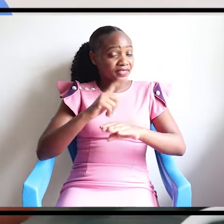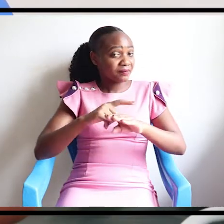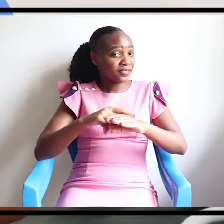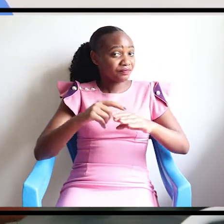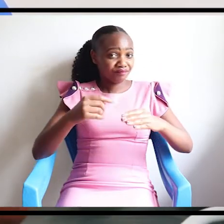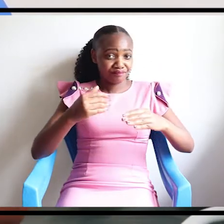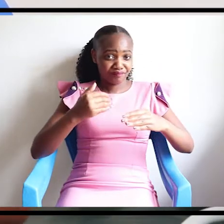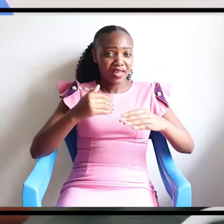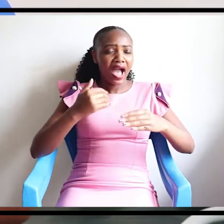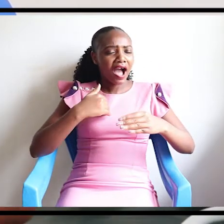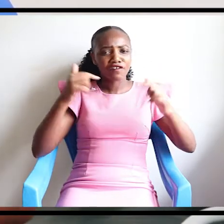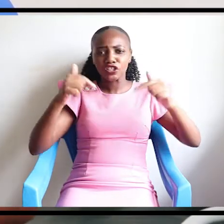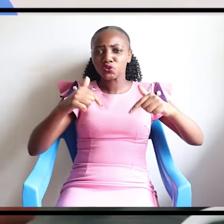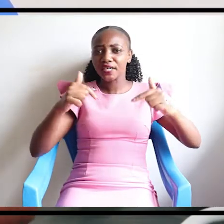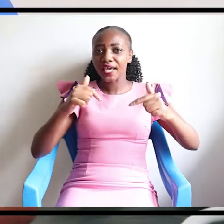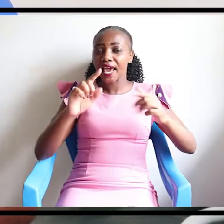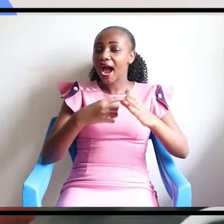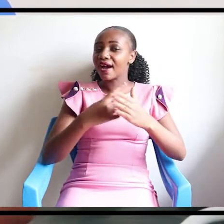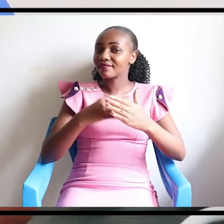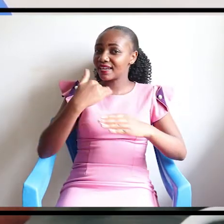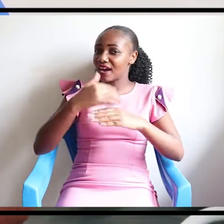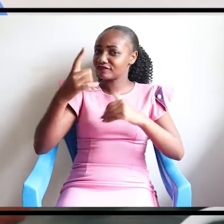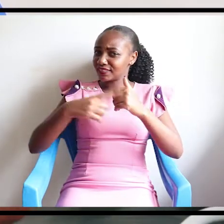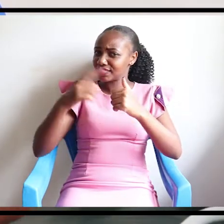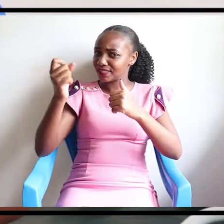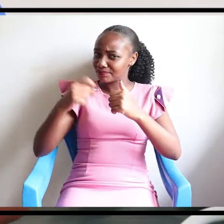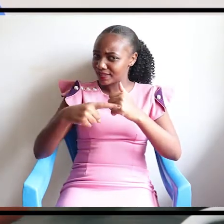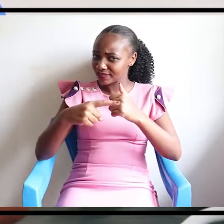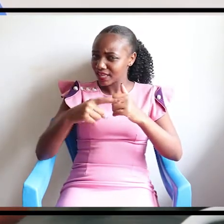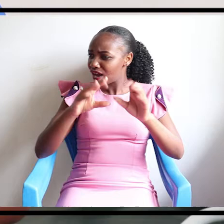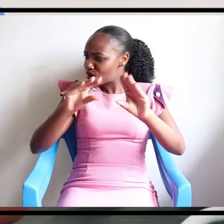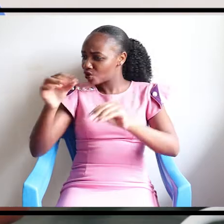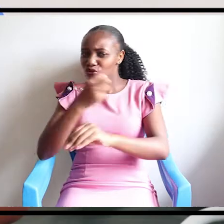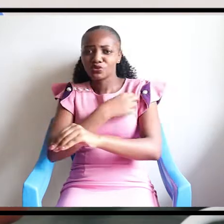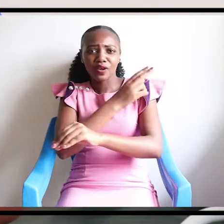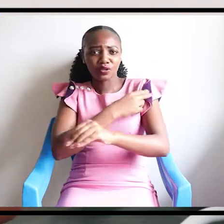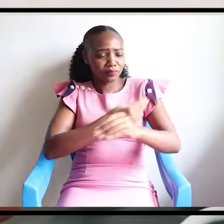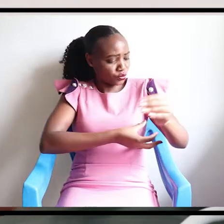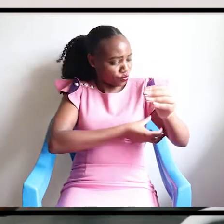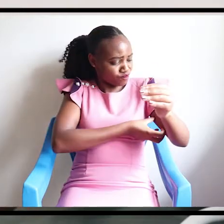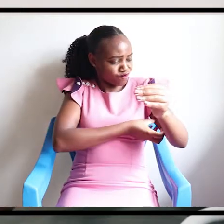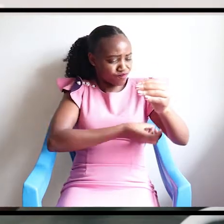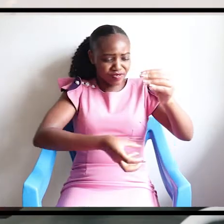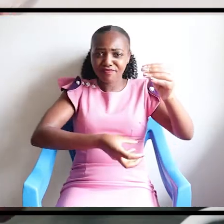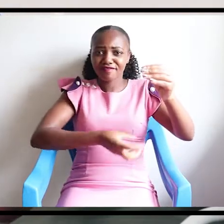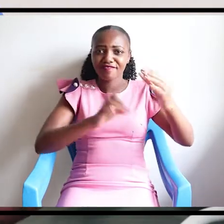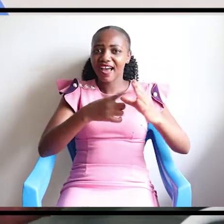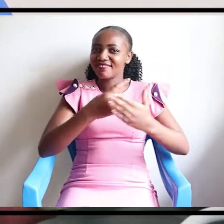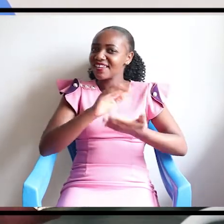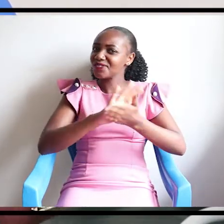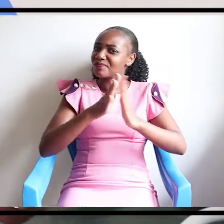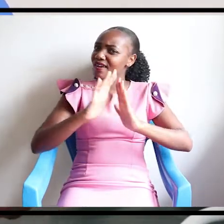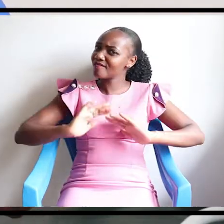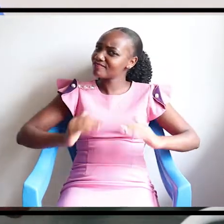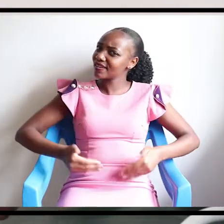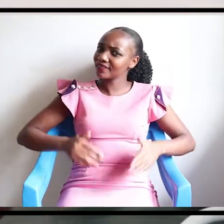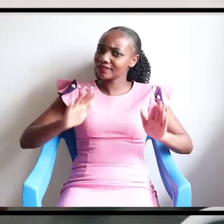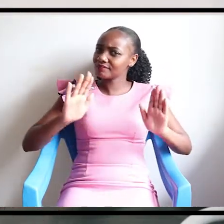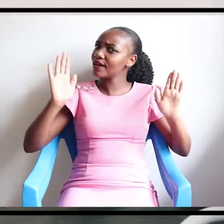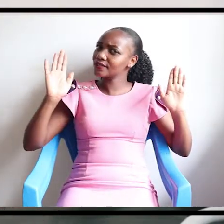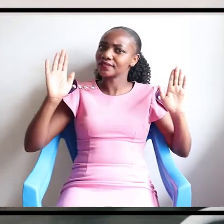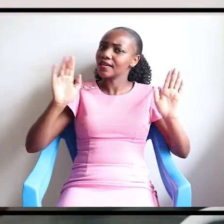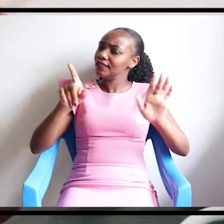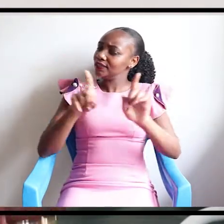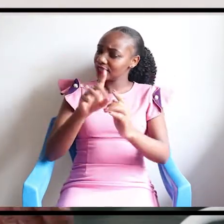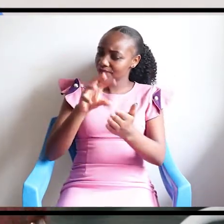lane, you're ready to have a baby. Just go to the facility, it is removed and you conceive. The same way with the 3-year. If you want